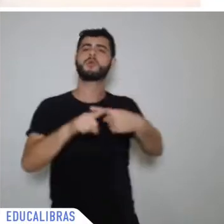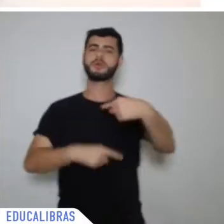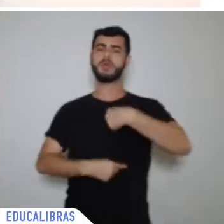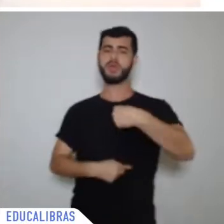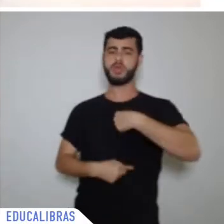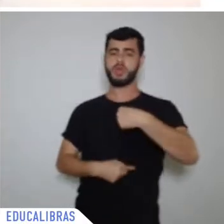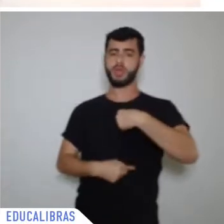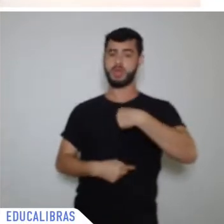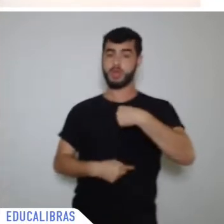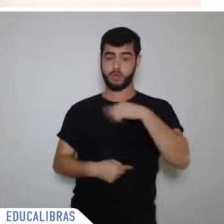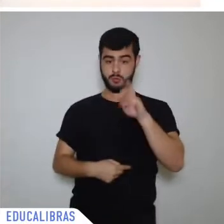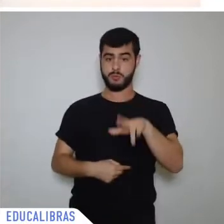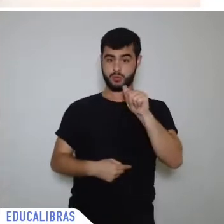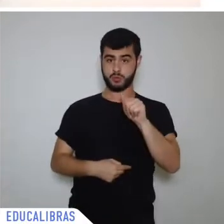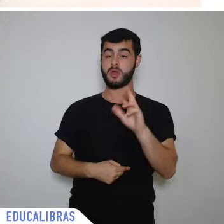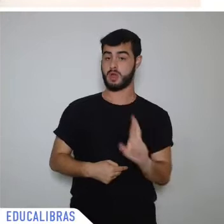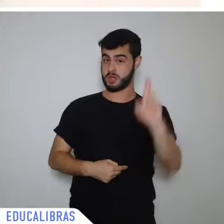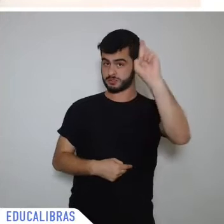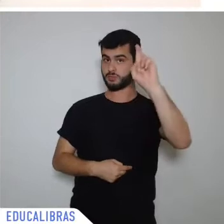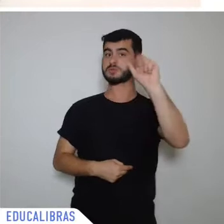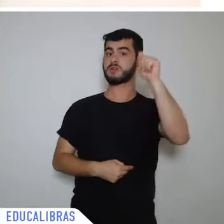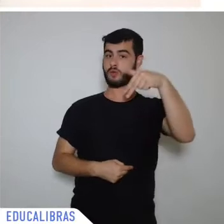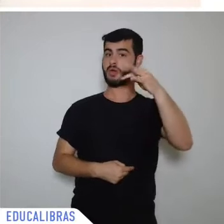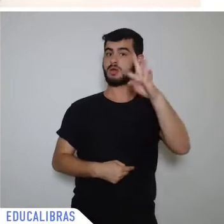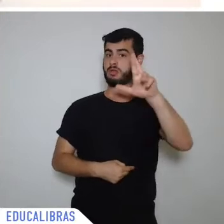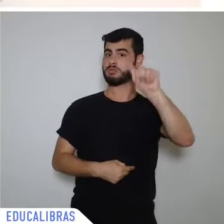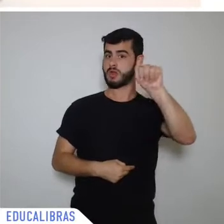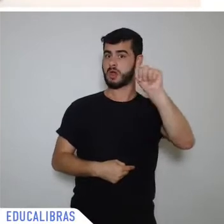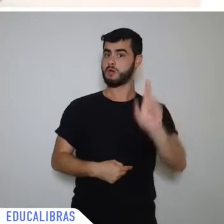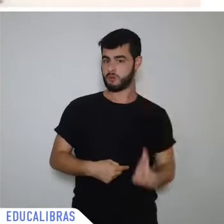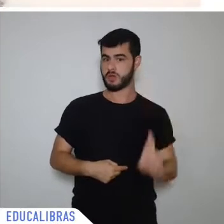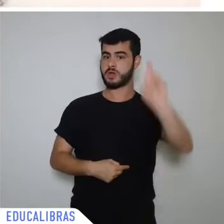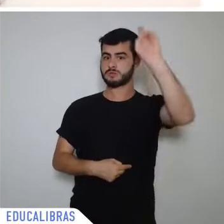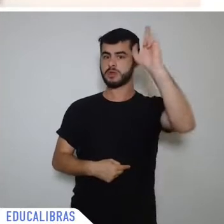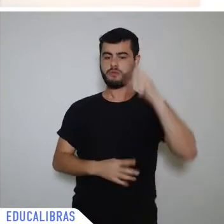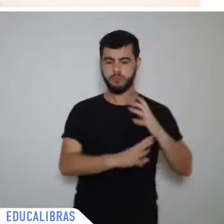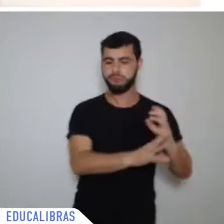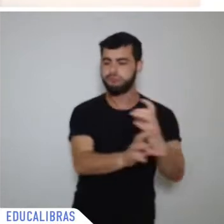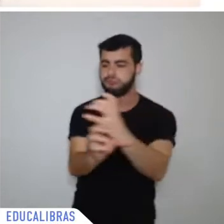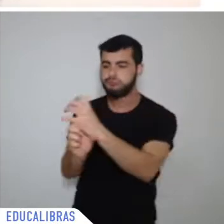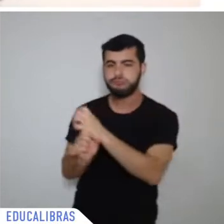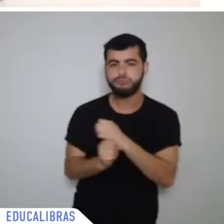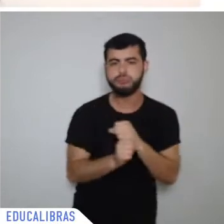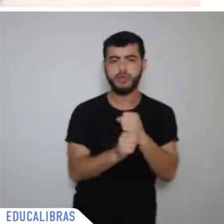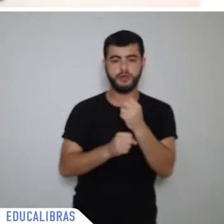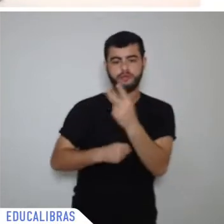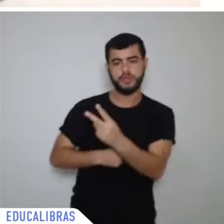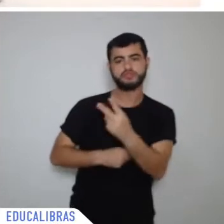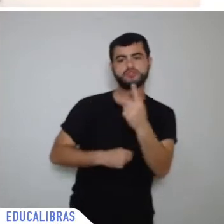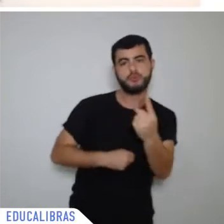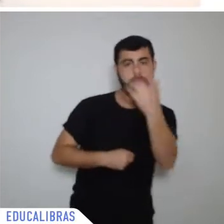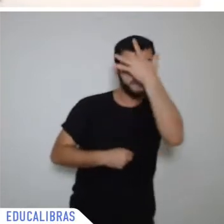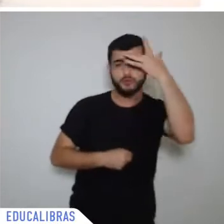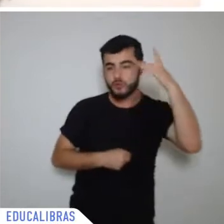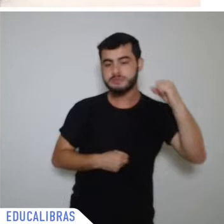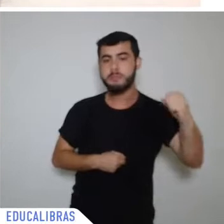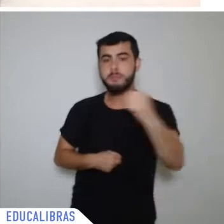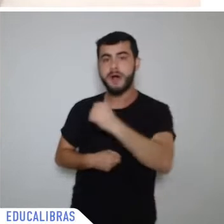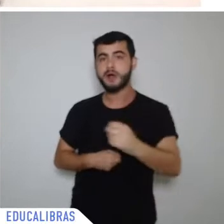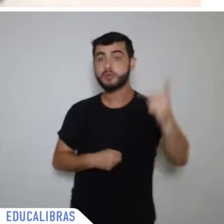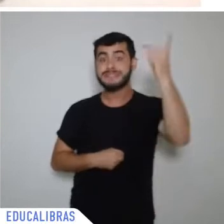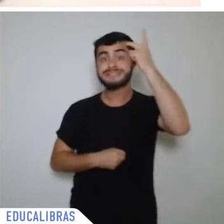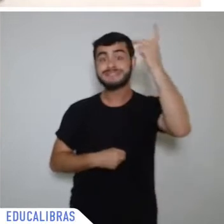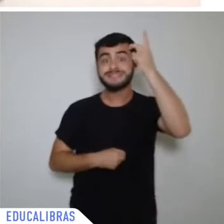not done their job. For example, in the state of São Paulo, we had 21 killings, homicides of trans